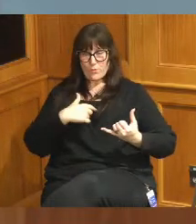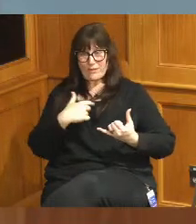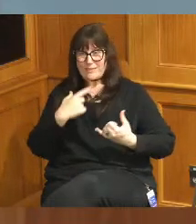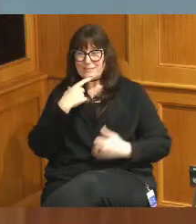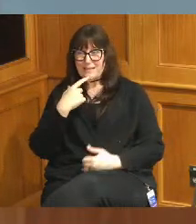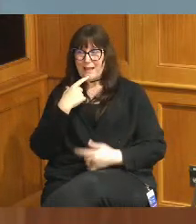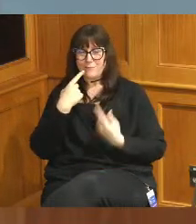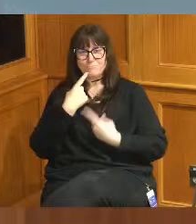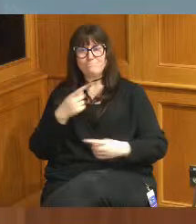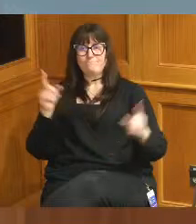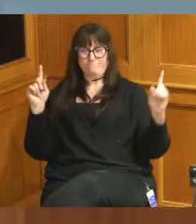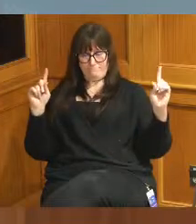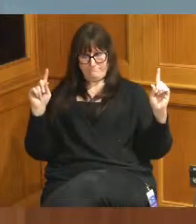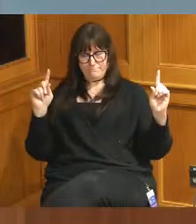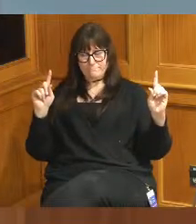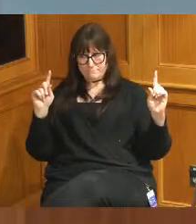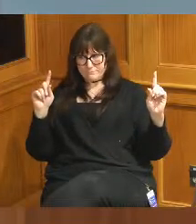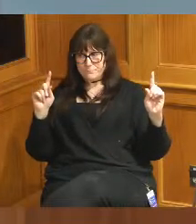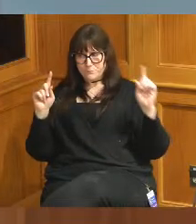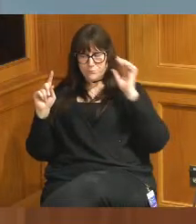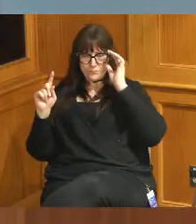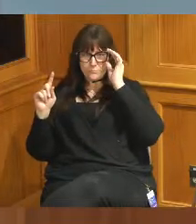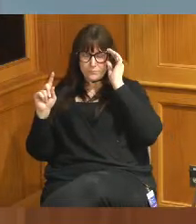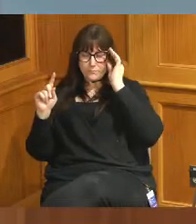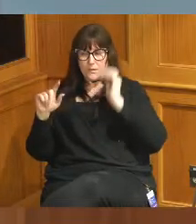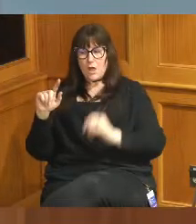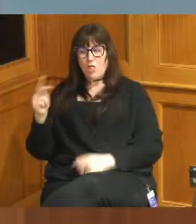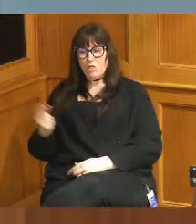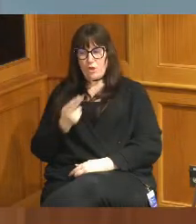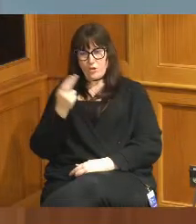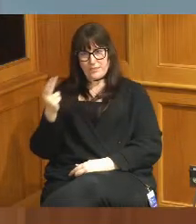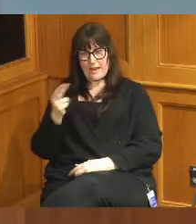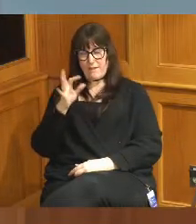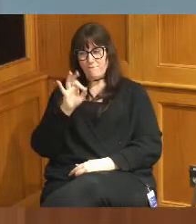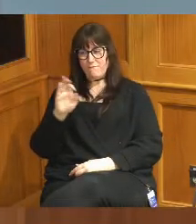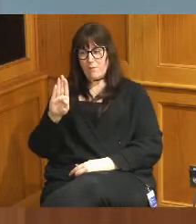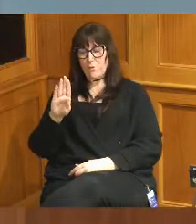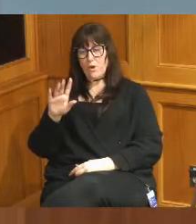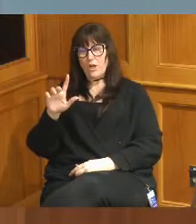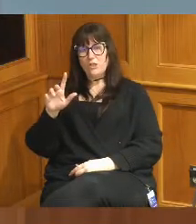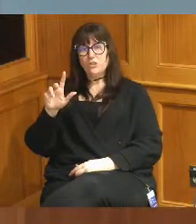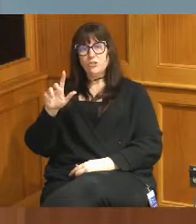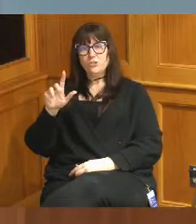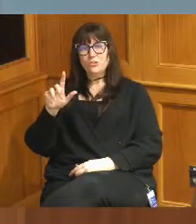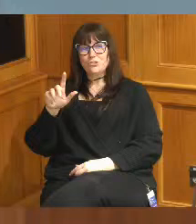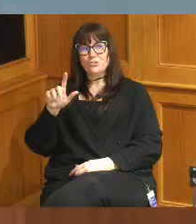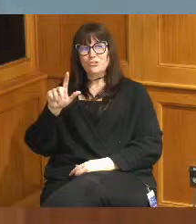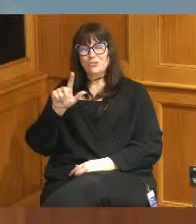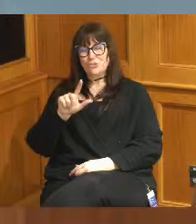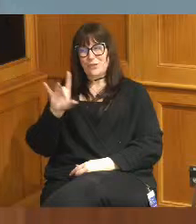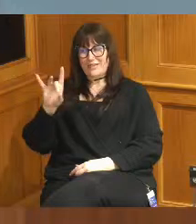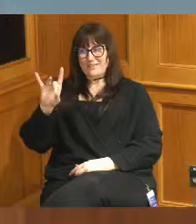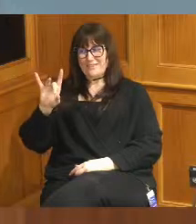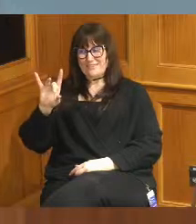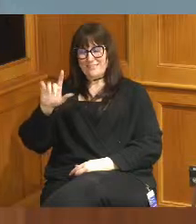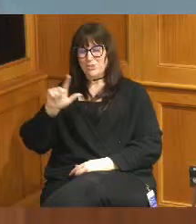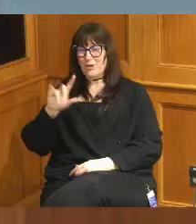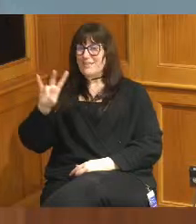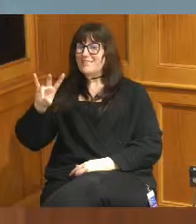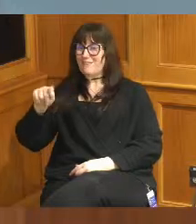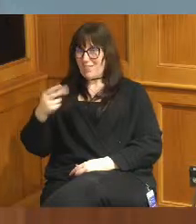County Commissioners of Hamilton County, Ohio, does hereby proclaim Thursday, February